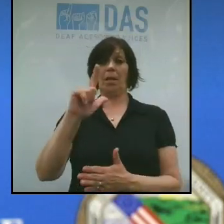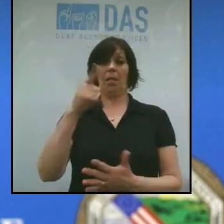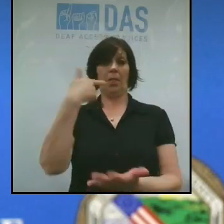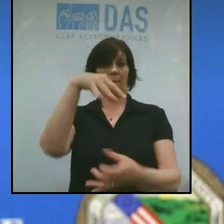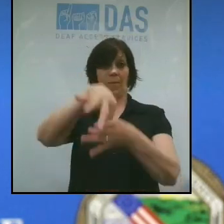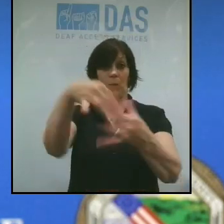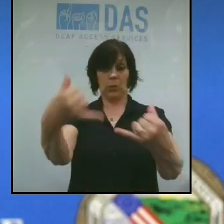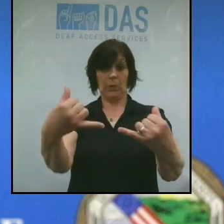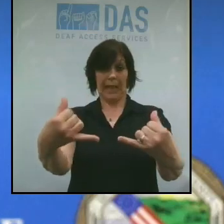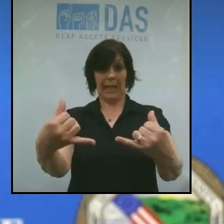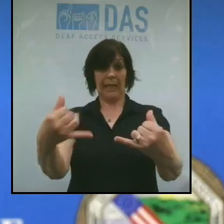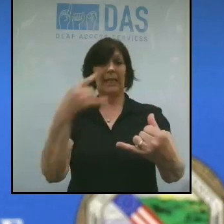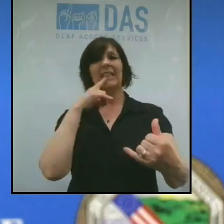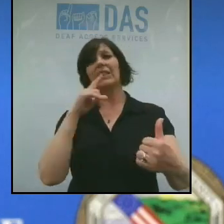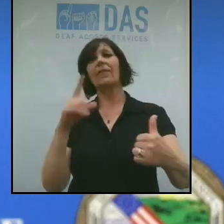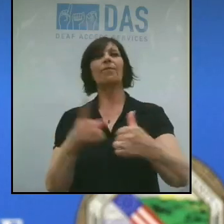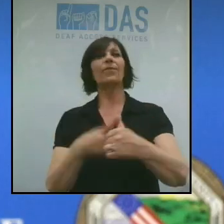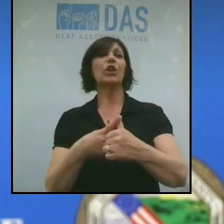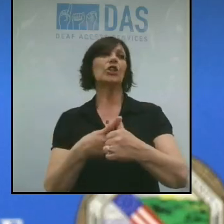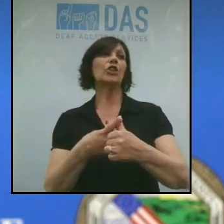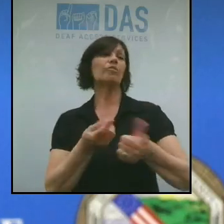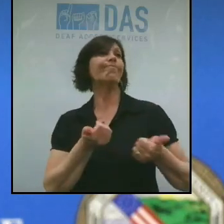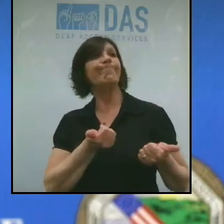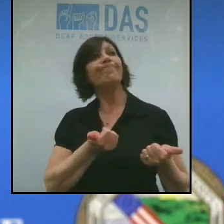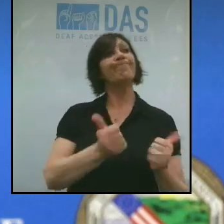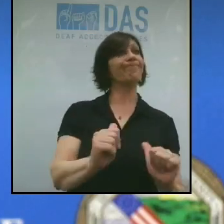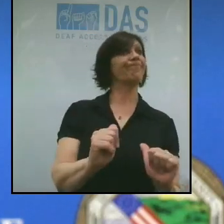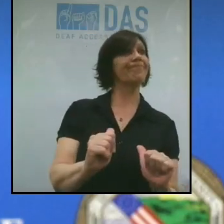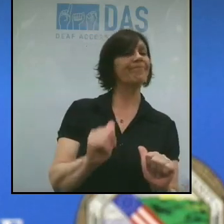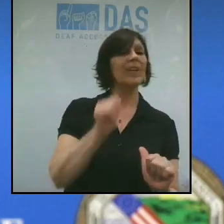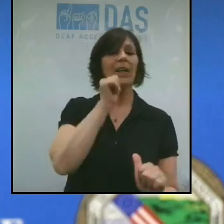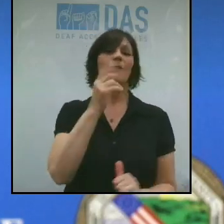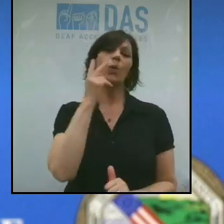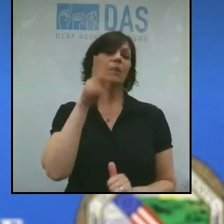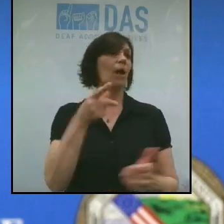today is the first volley, so to speak. I do not see